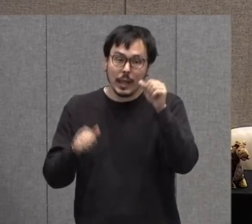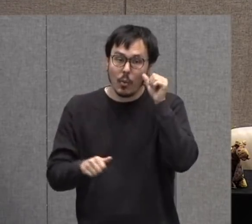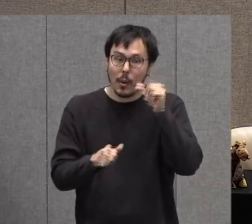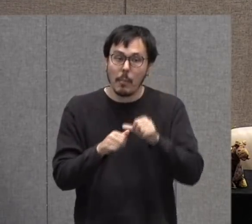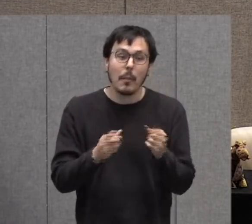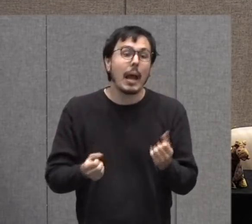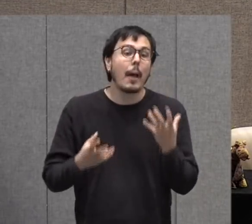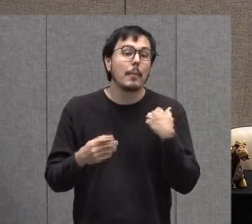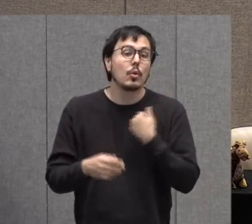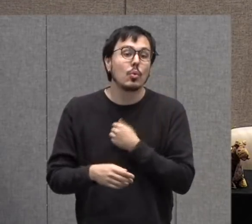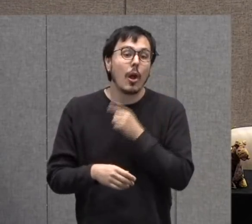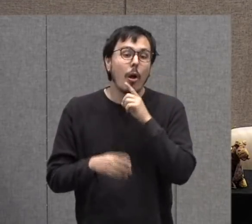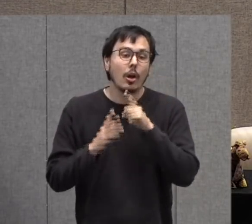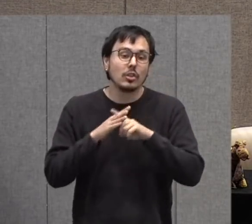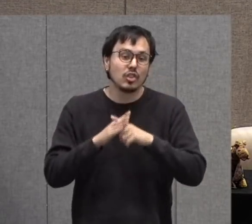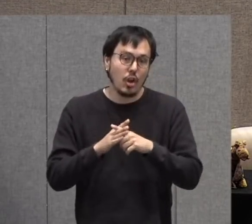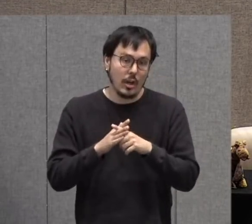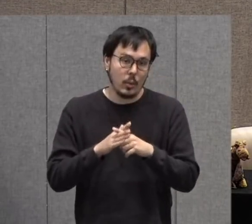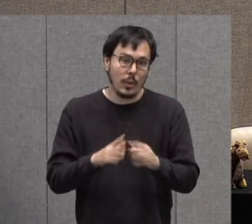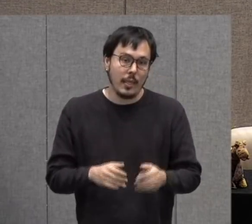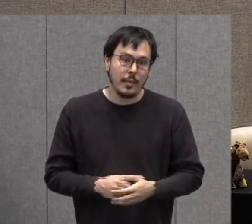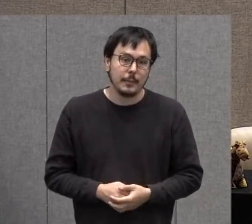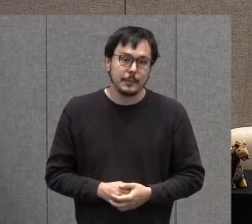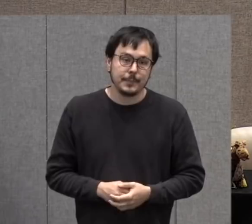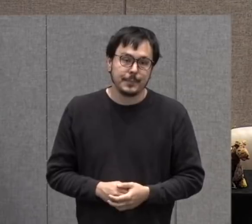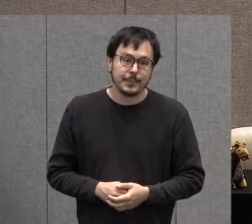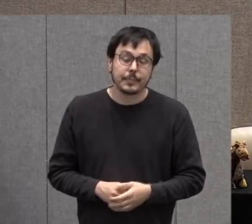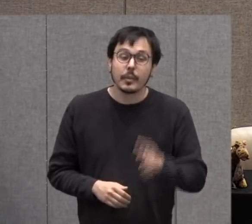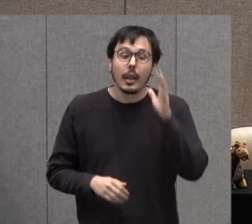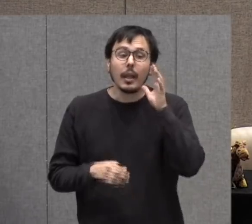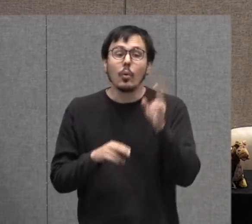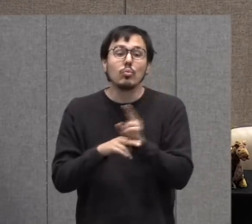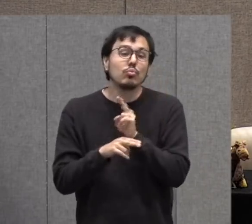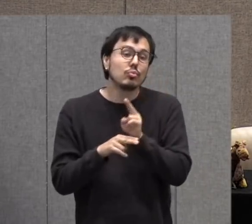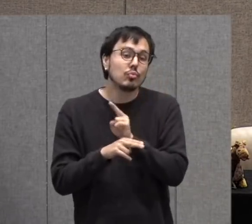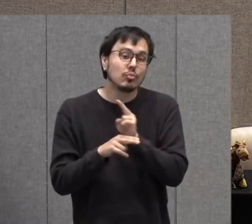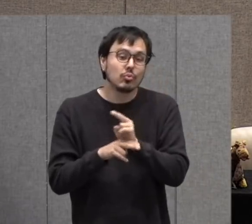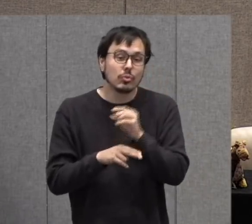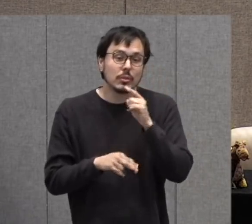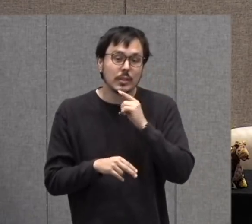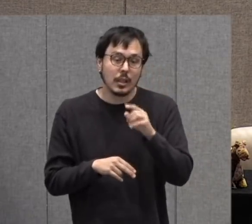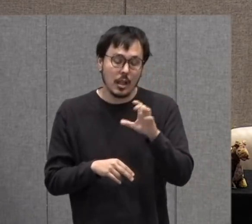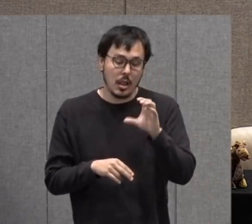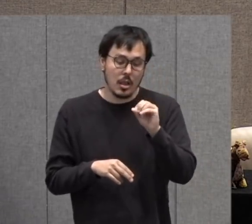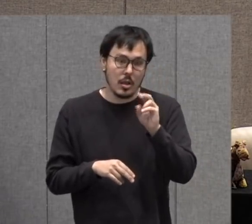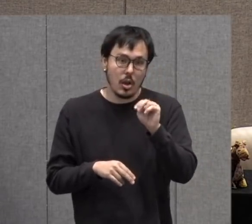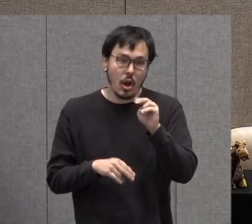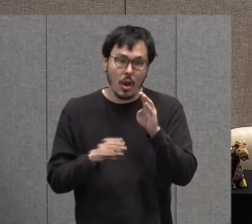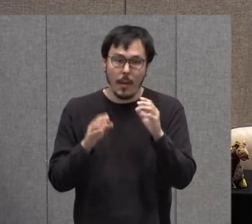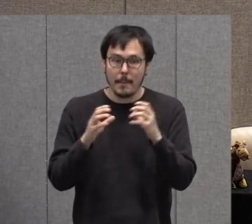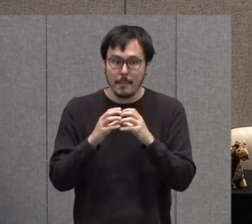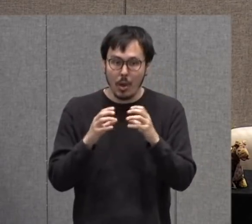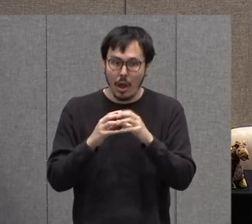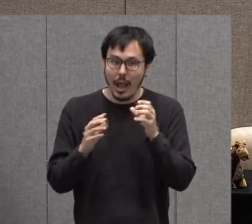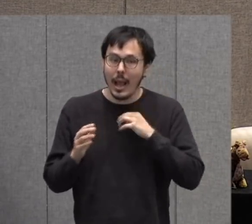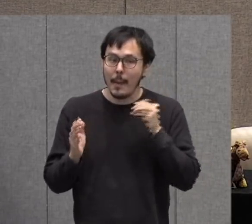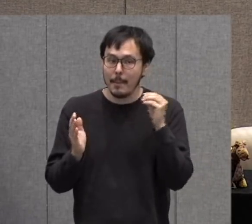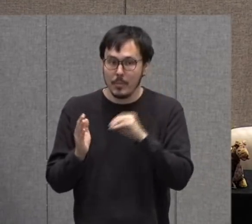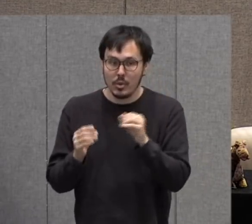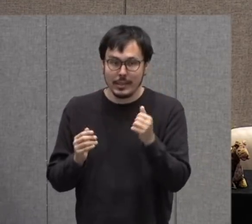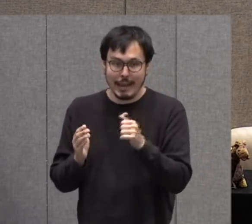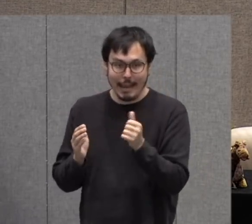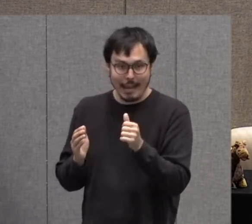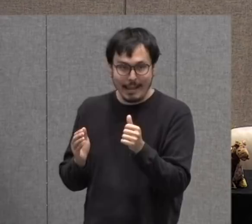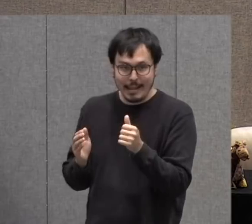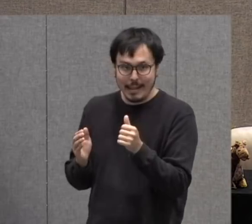we are starting with. Starting with 10. So I will use these cotton balls again. I'm going to put 10 in there.